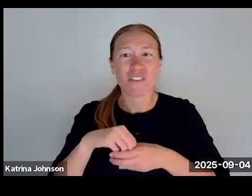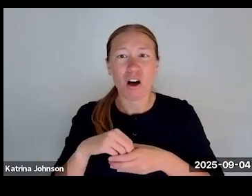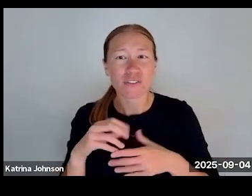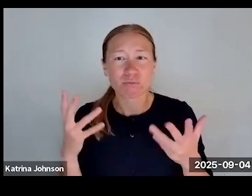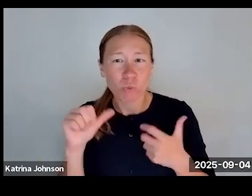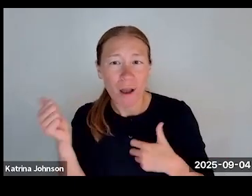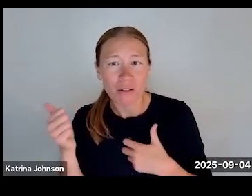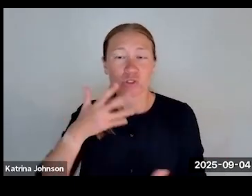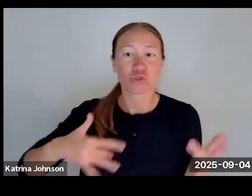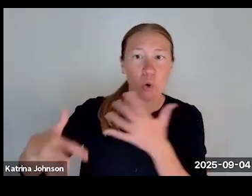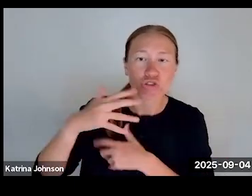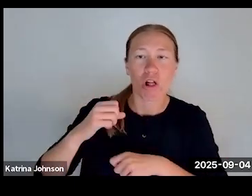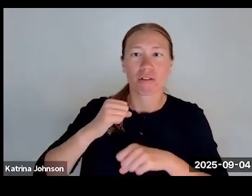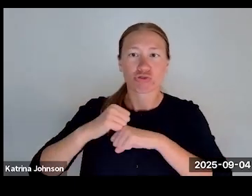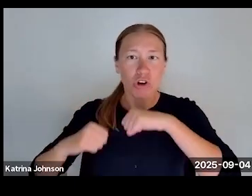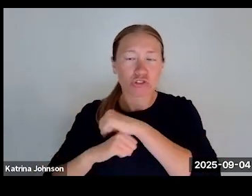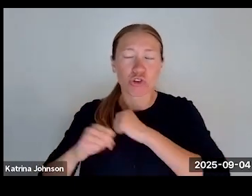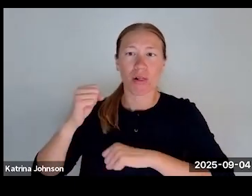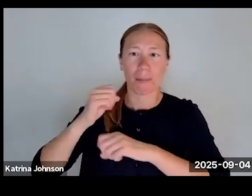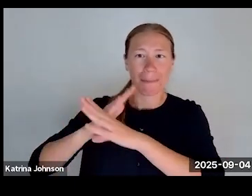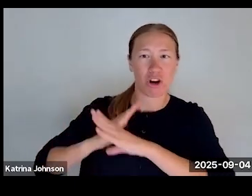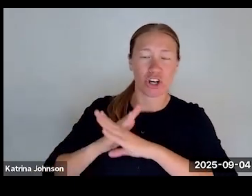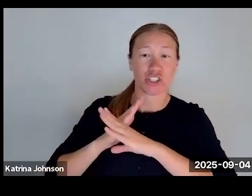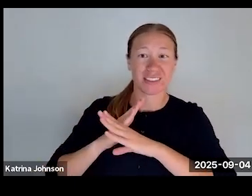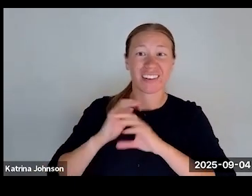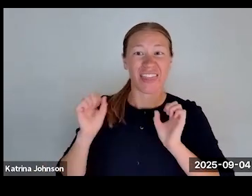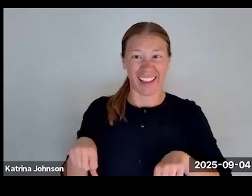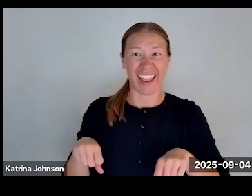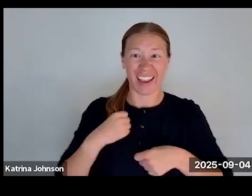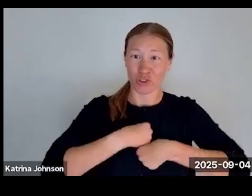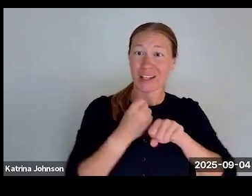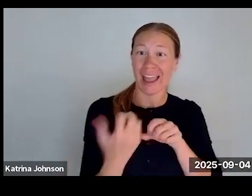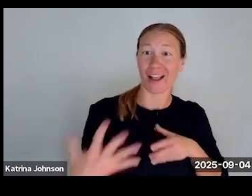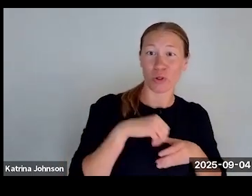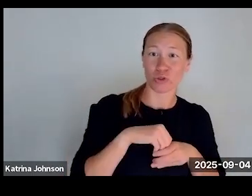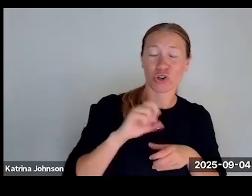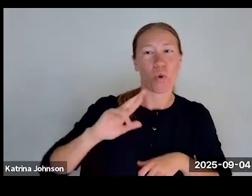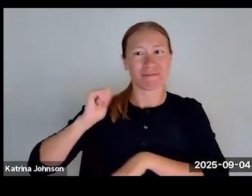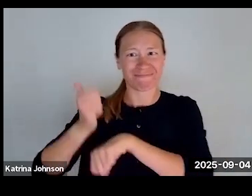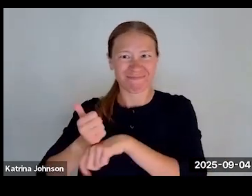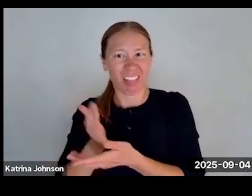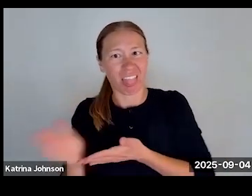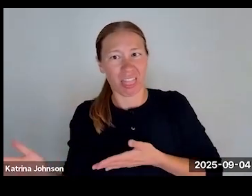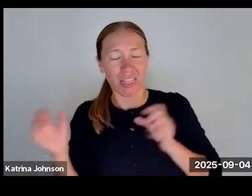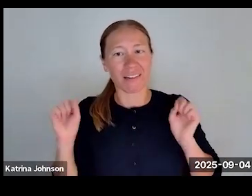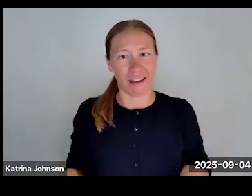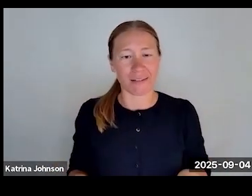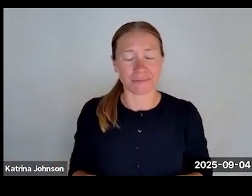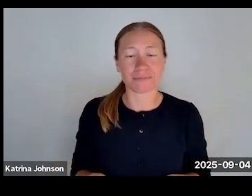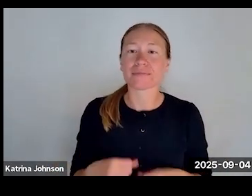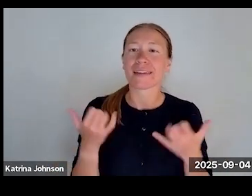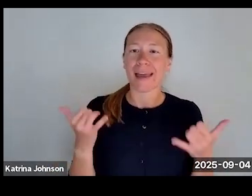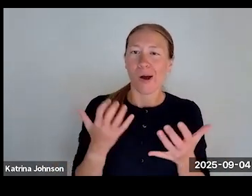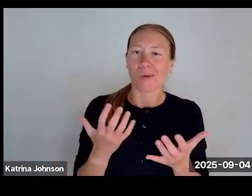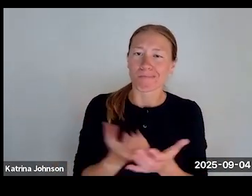structural barriers that either create inclusion or exclusion. Take a moment to think about some